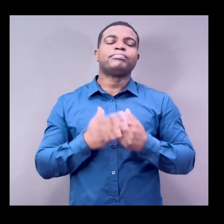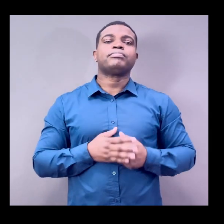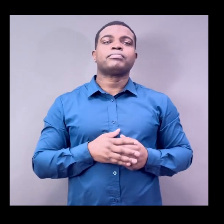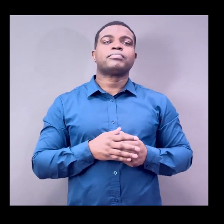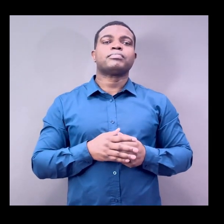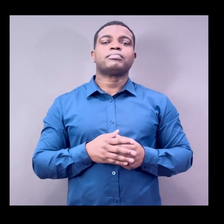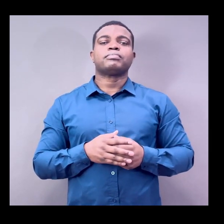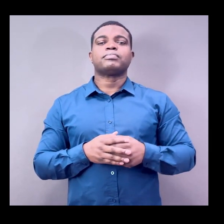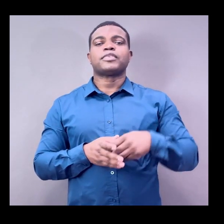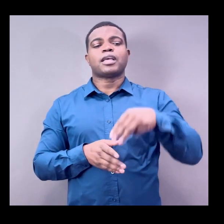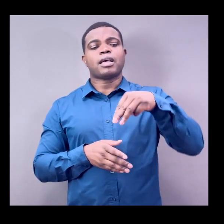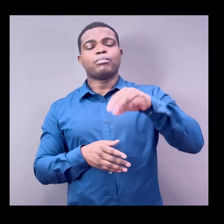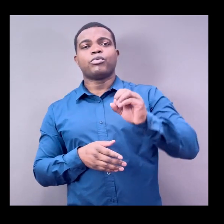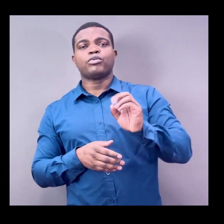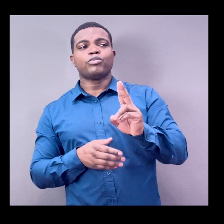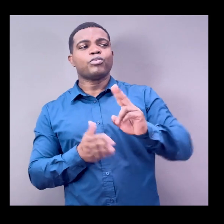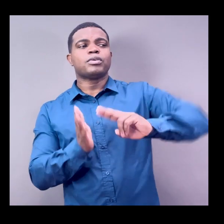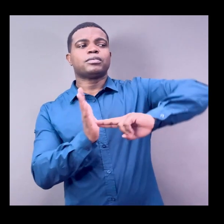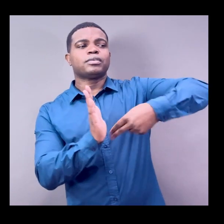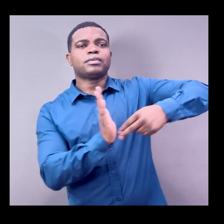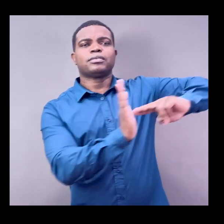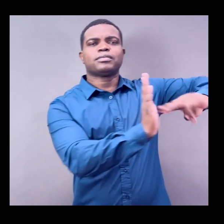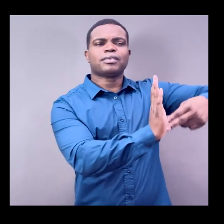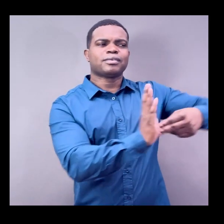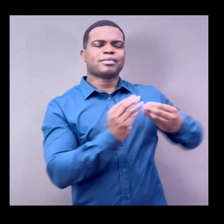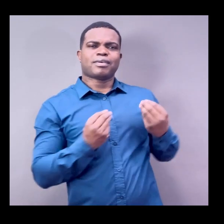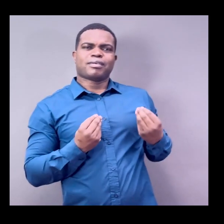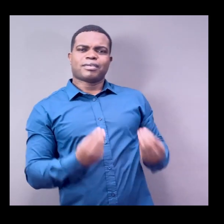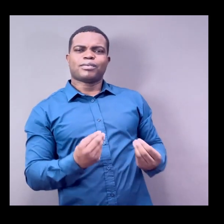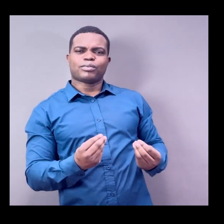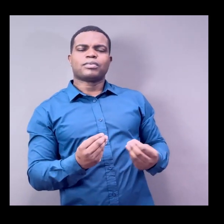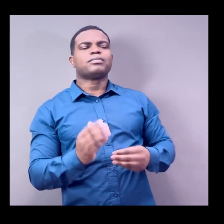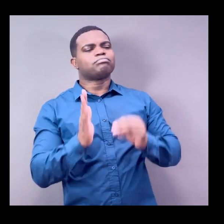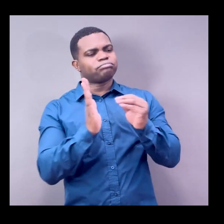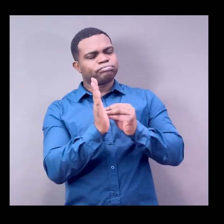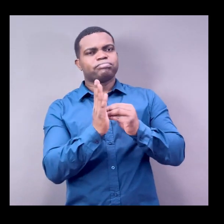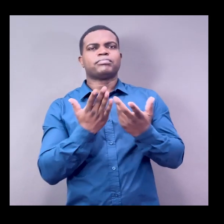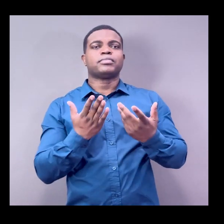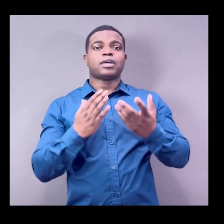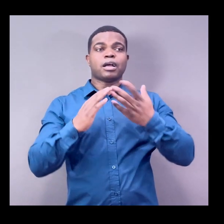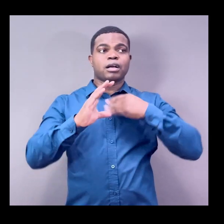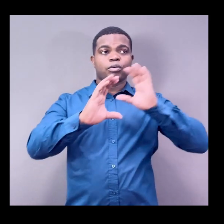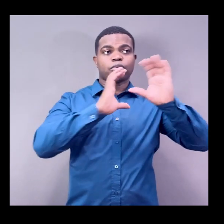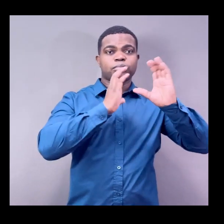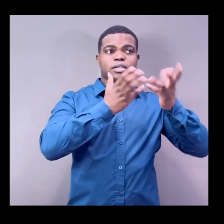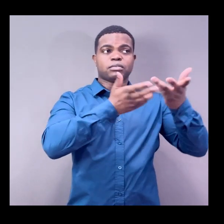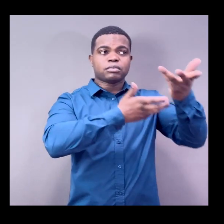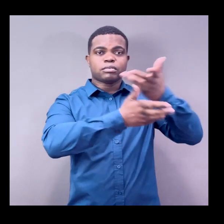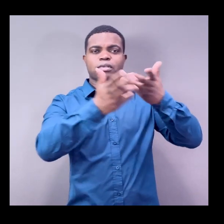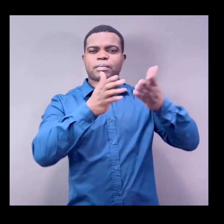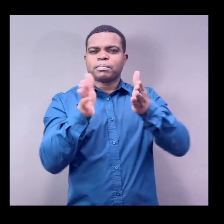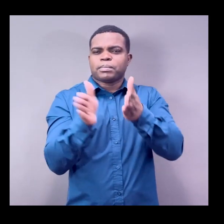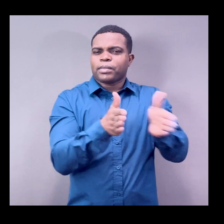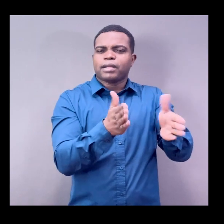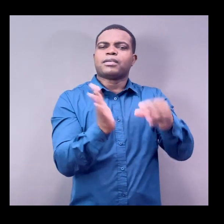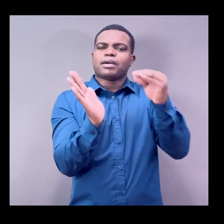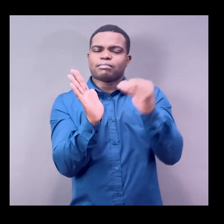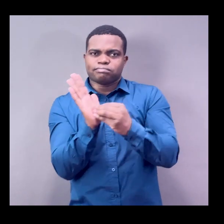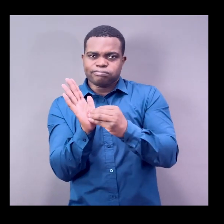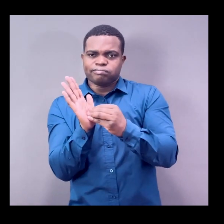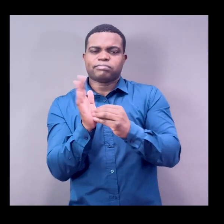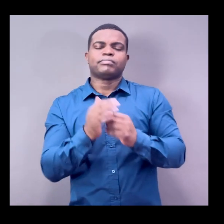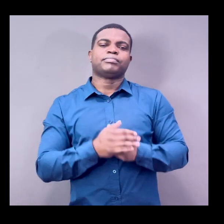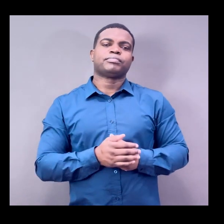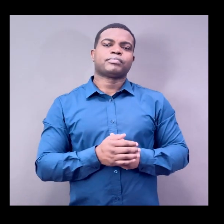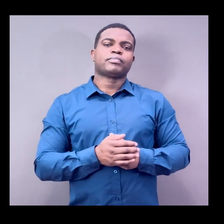your MOU, and your collaboration plans. So communication plan, here you are going to be talking about